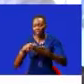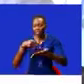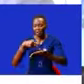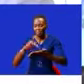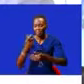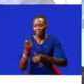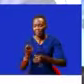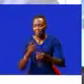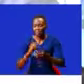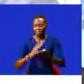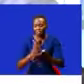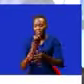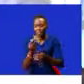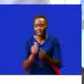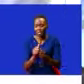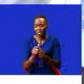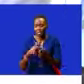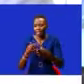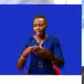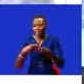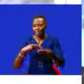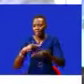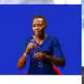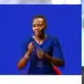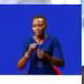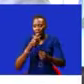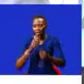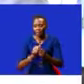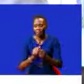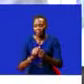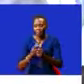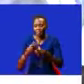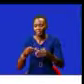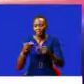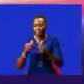small amount of money, whereby we can buy those essential medications that we provide for them.